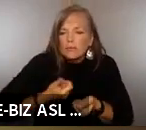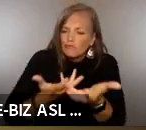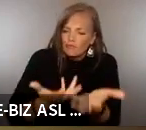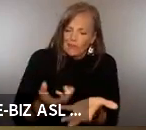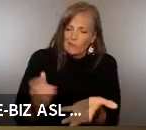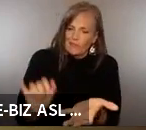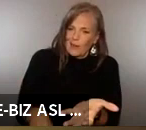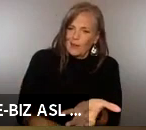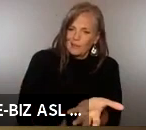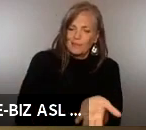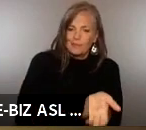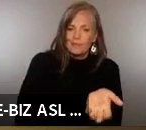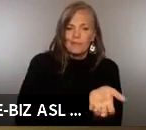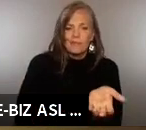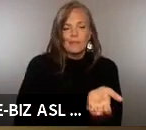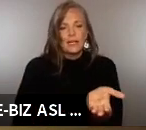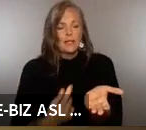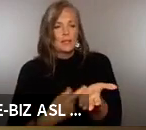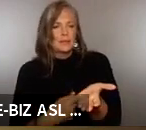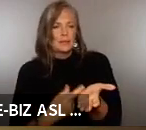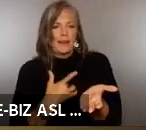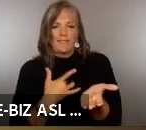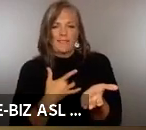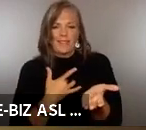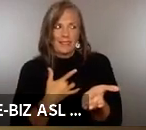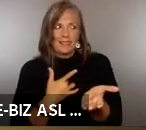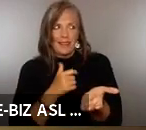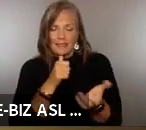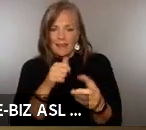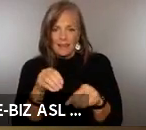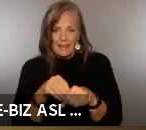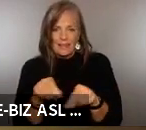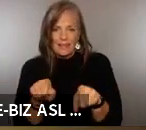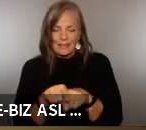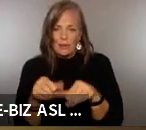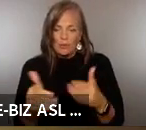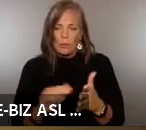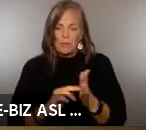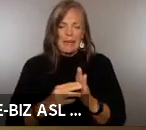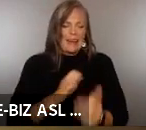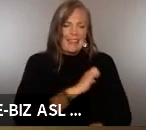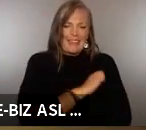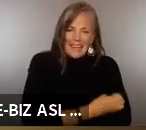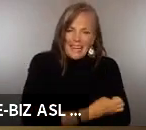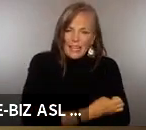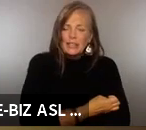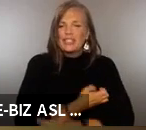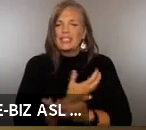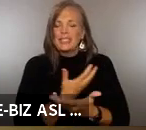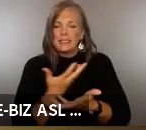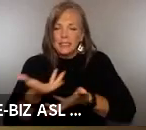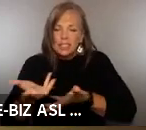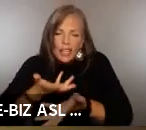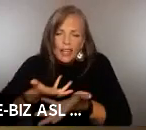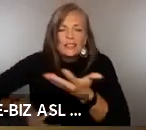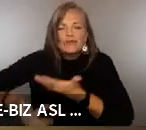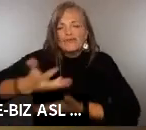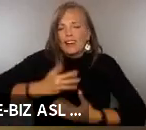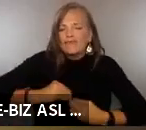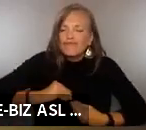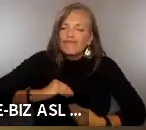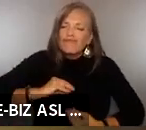intangible and a little ineffable about just being in the room together and the energy and the shared space that